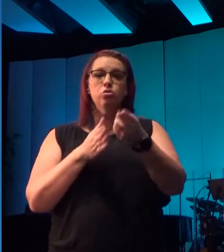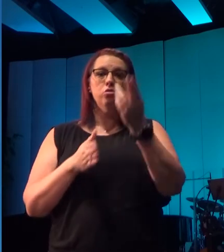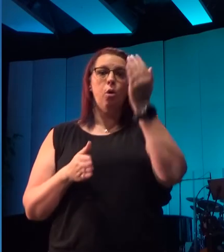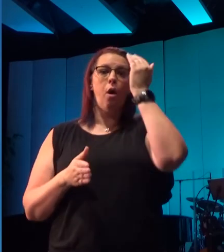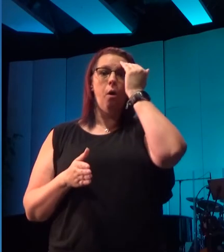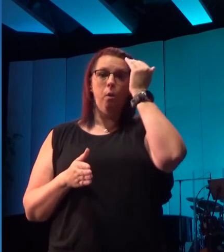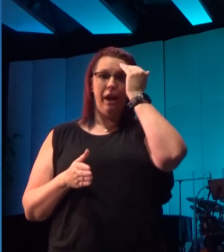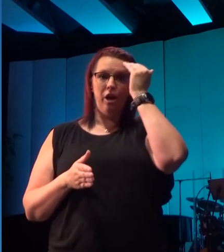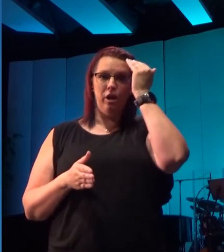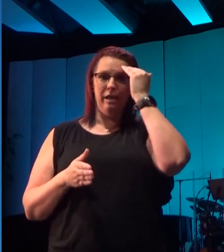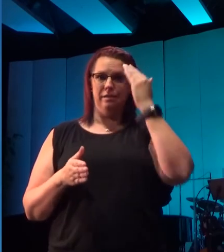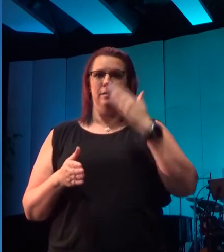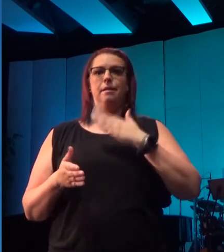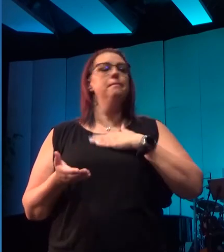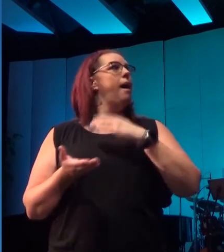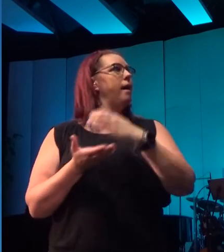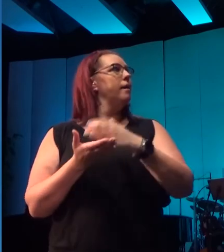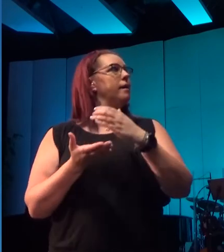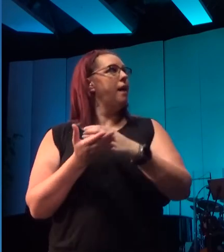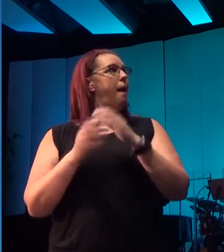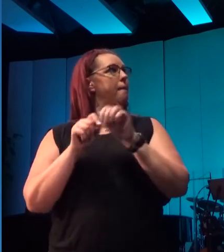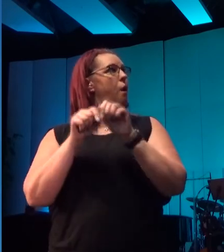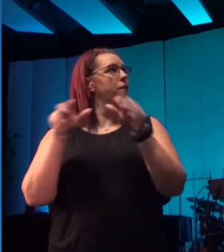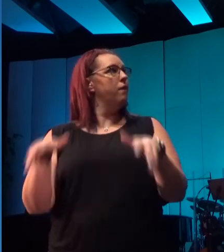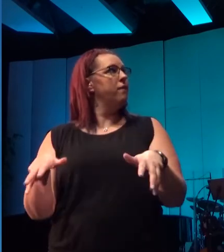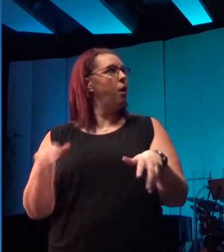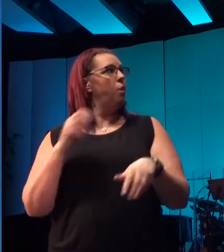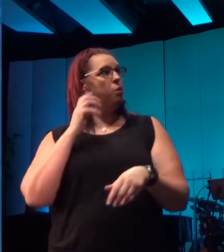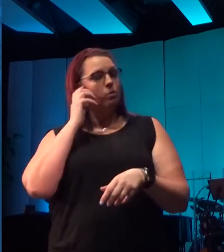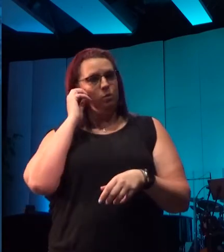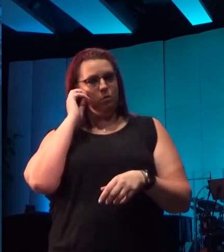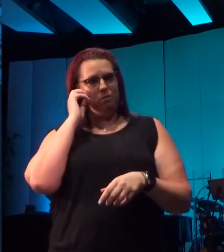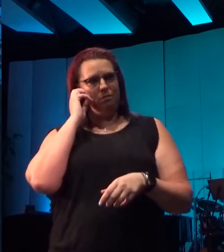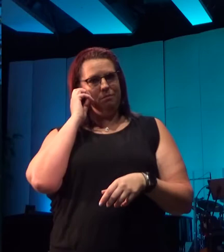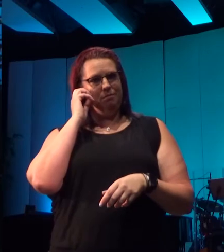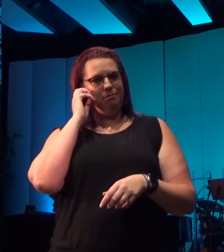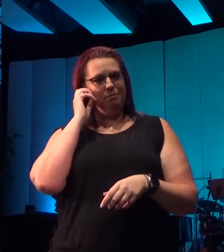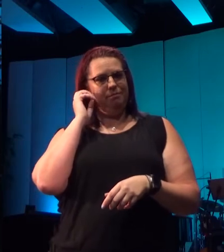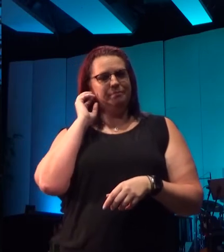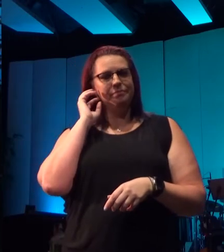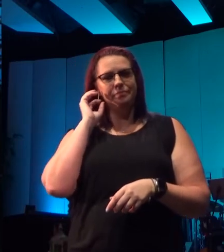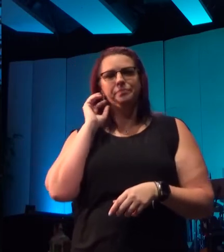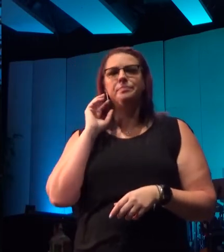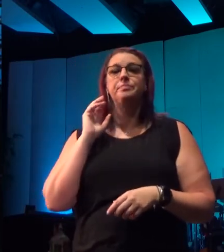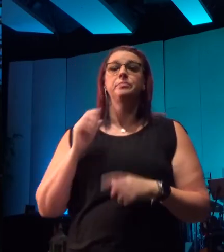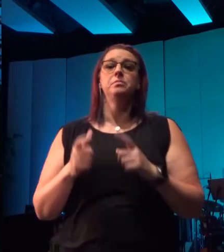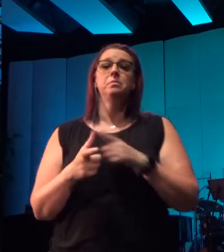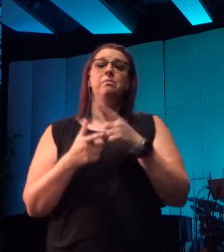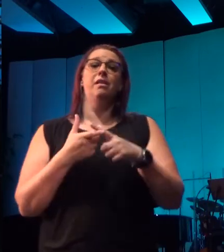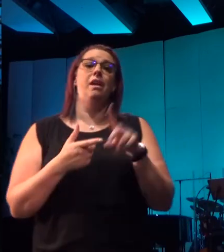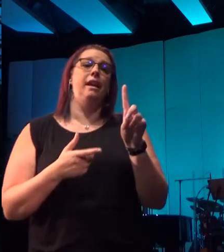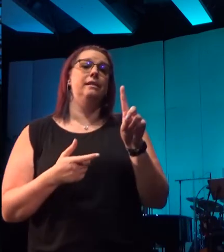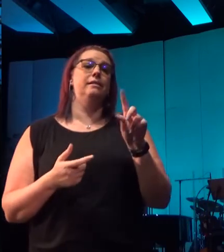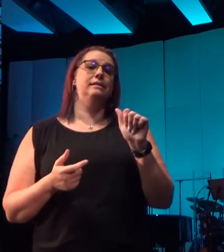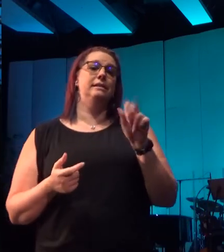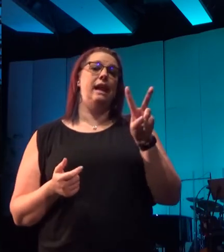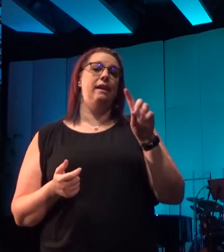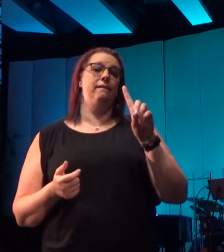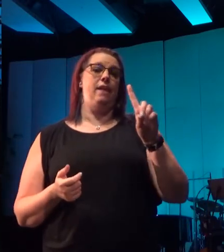cup overflow. I love that. Then David brings this incredible